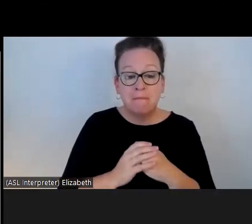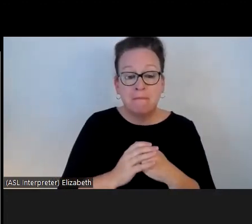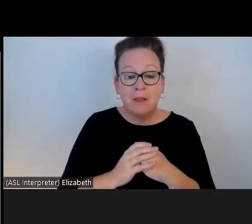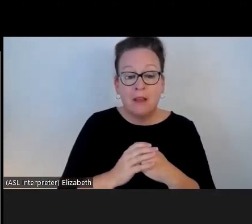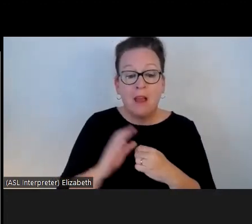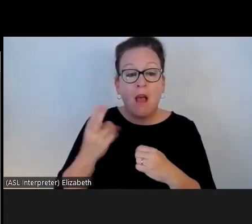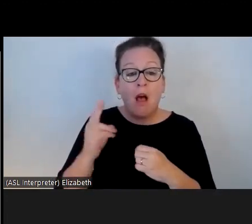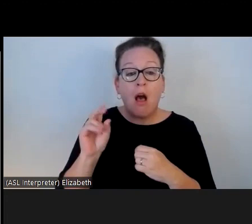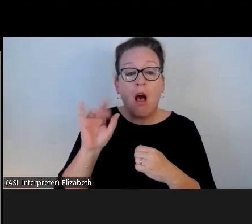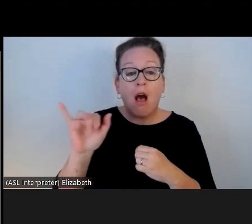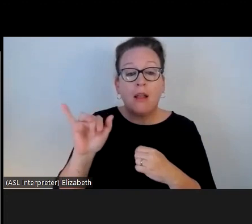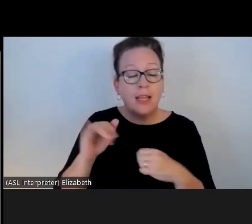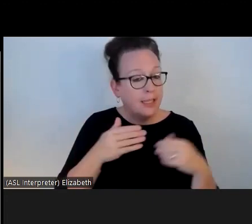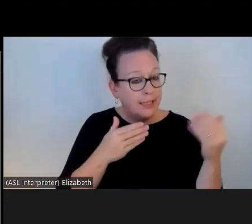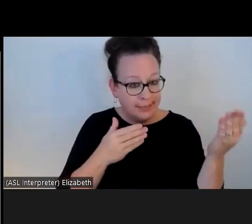Cheryl Hawley. Here.